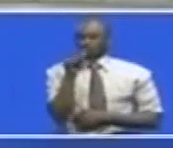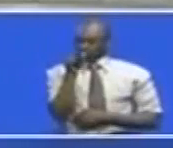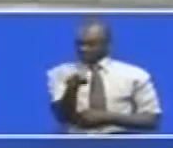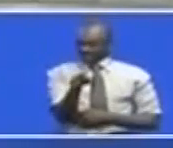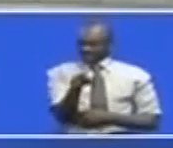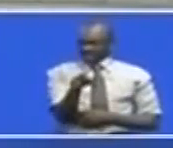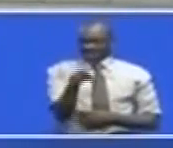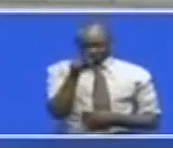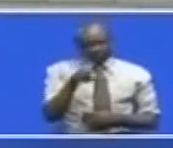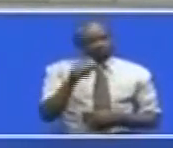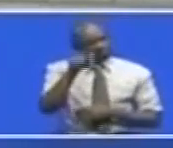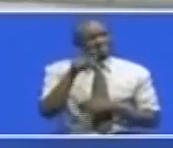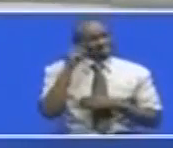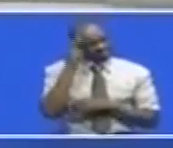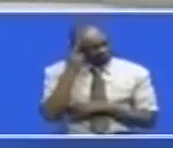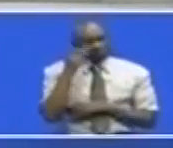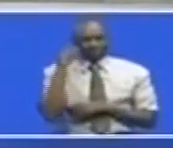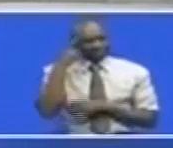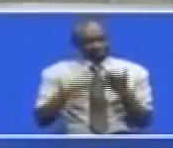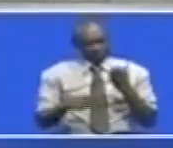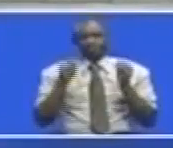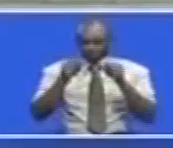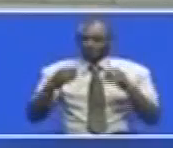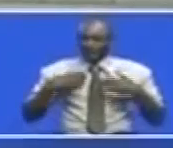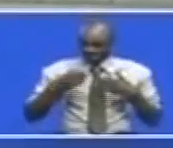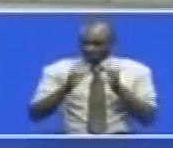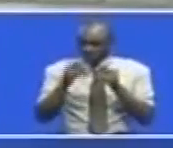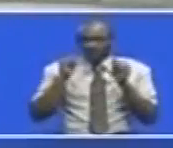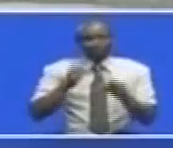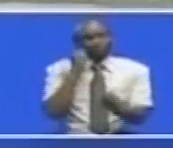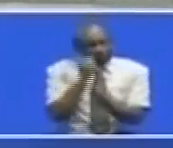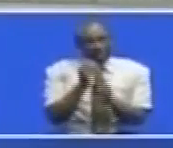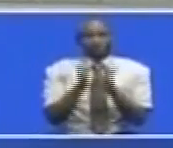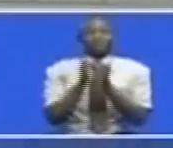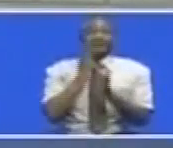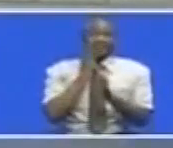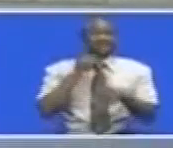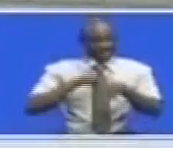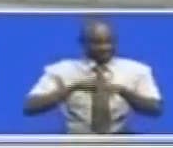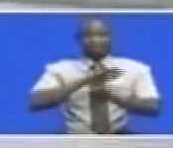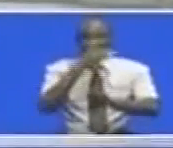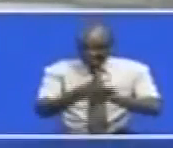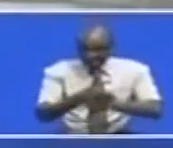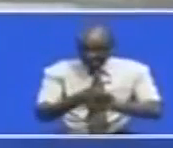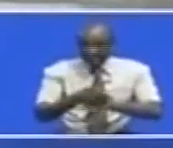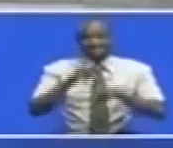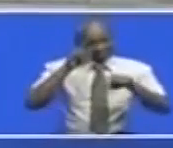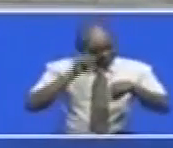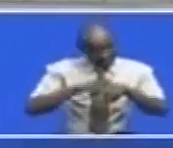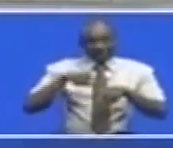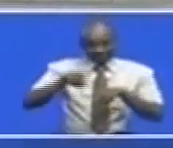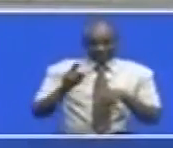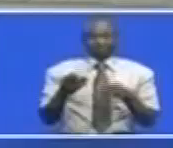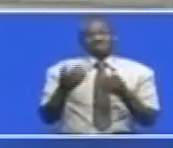it was for this reason that we decided, can we build a platform that is able to work with a mother during pregnancy and also during the early years